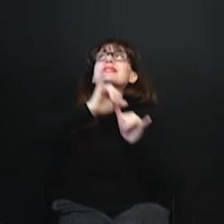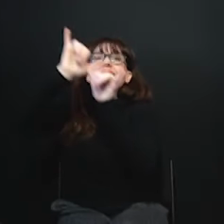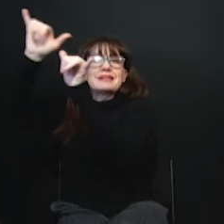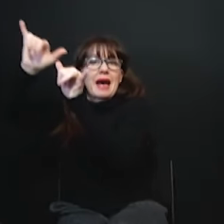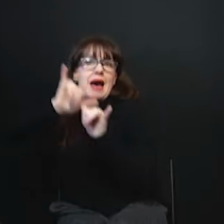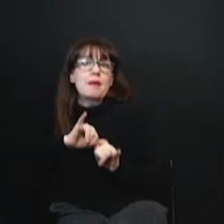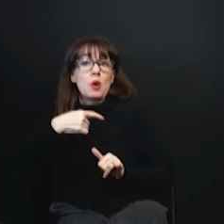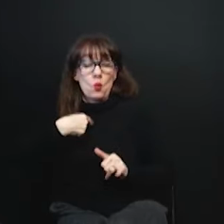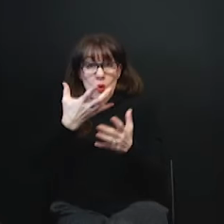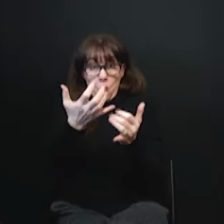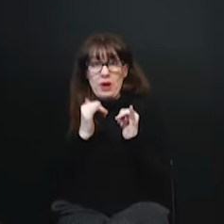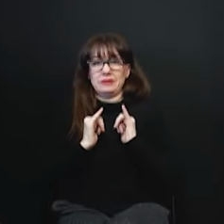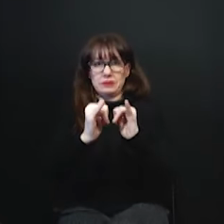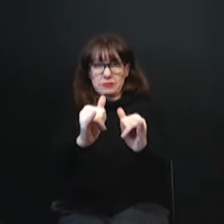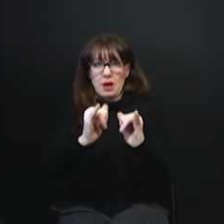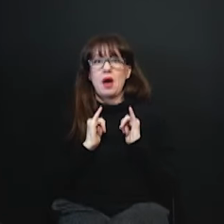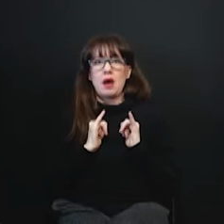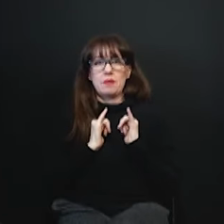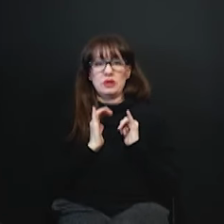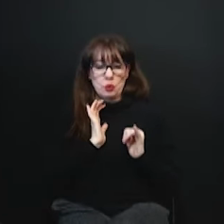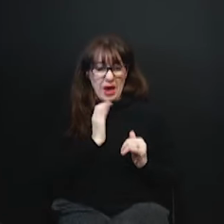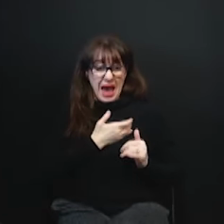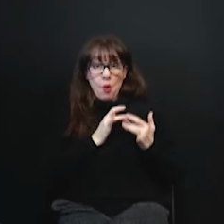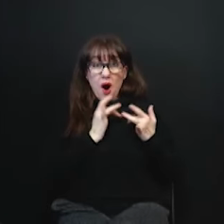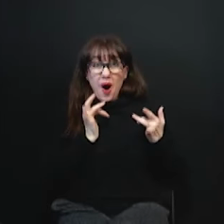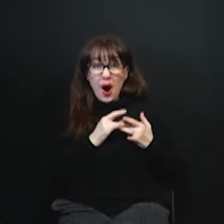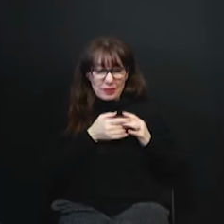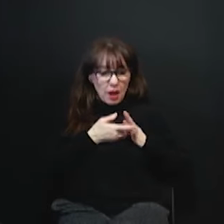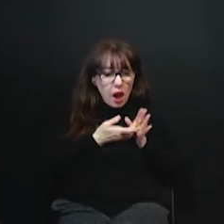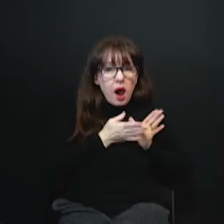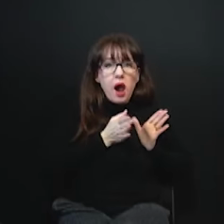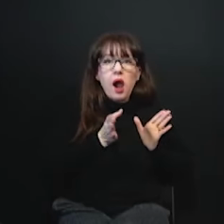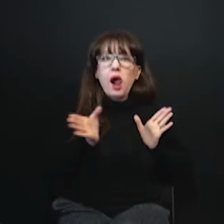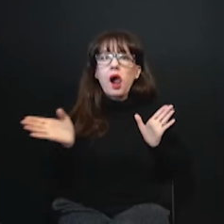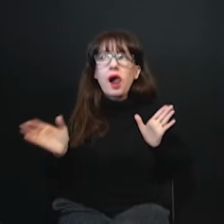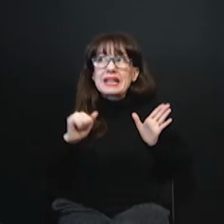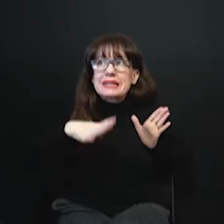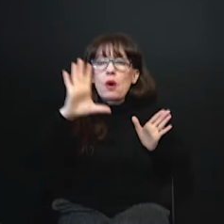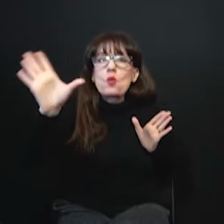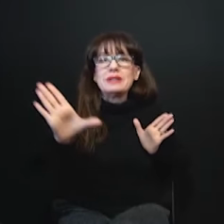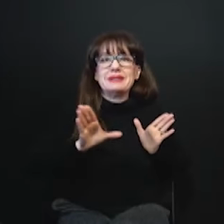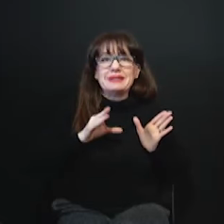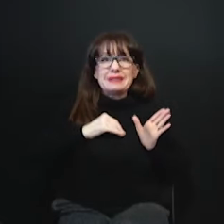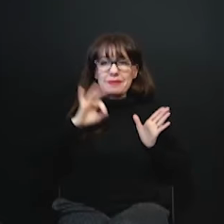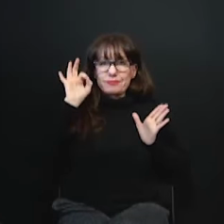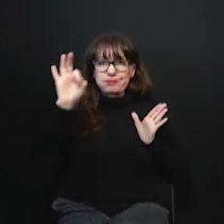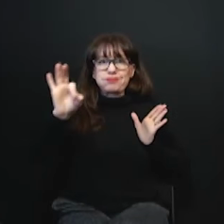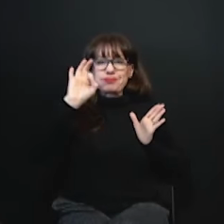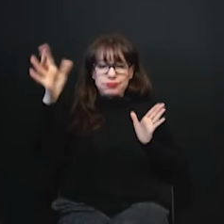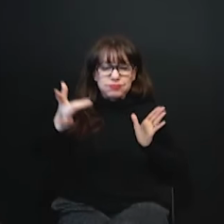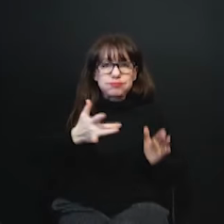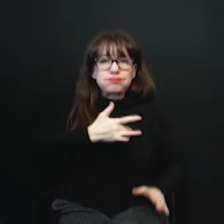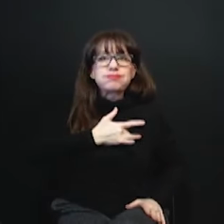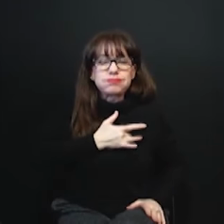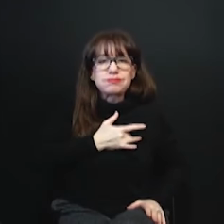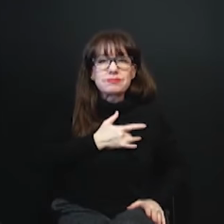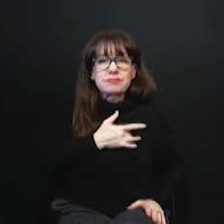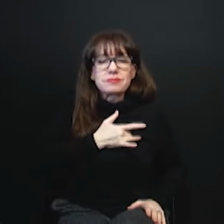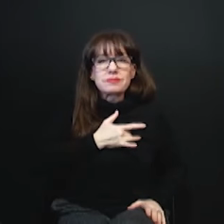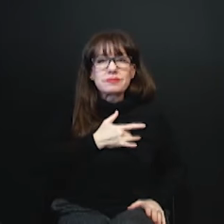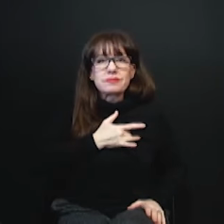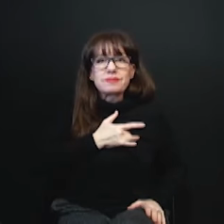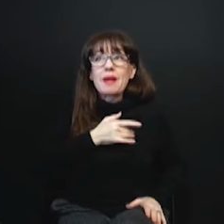in that sense. And so, Lord, would you open our hearts now, make them tender to receive your word, what you would speak